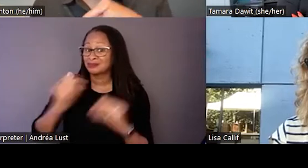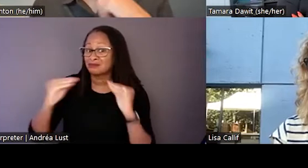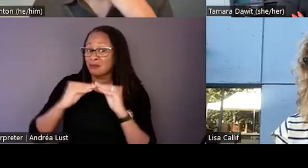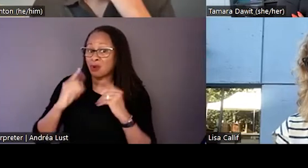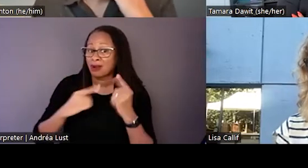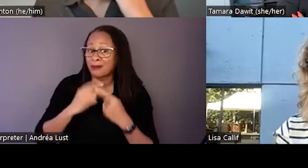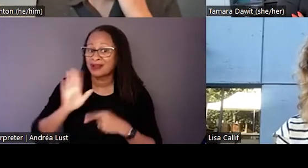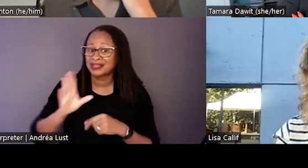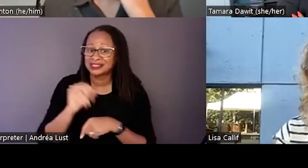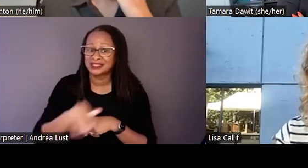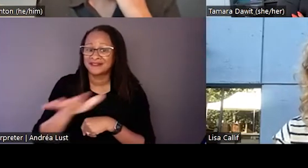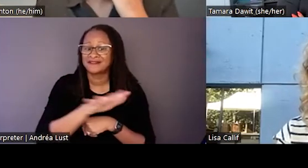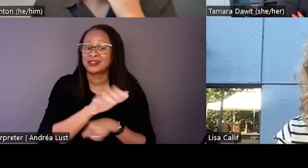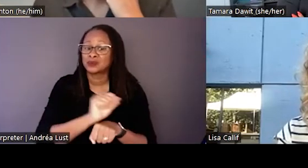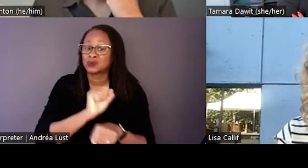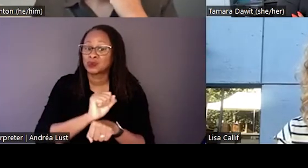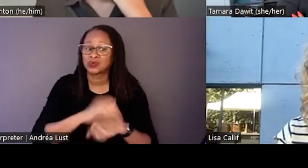his field of work.